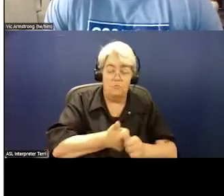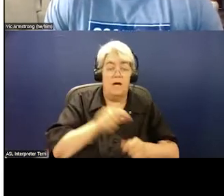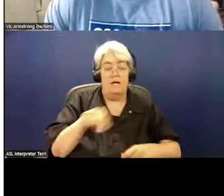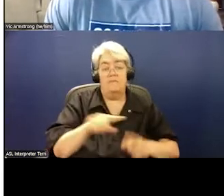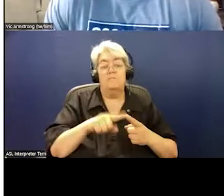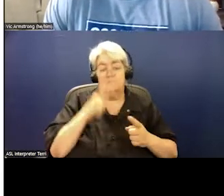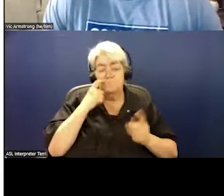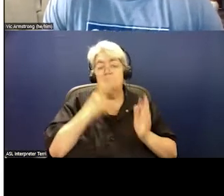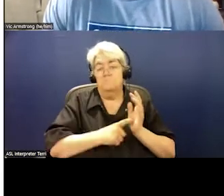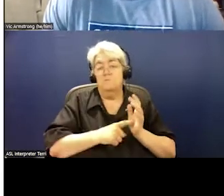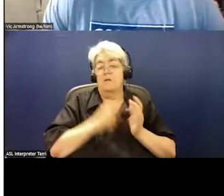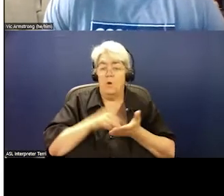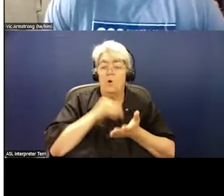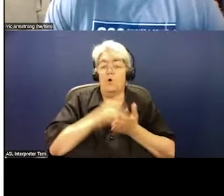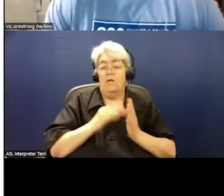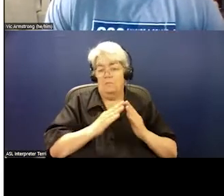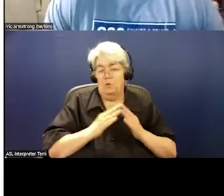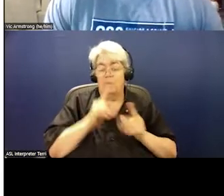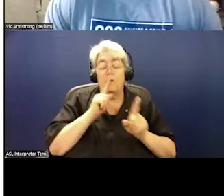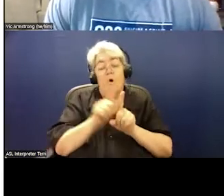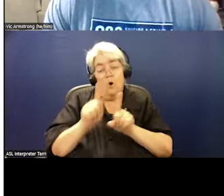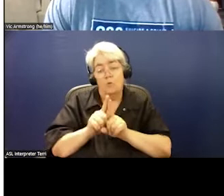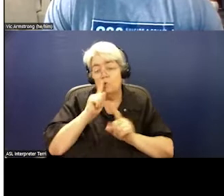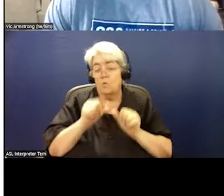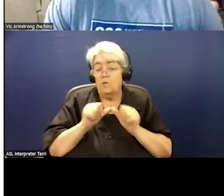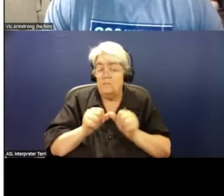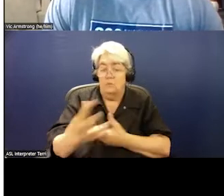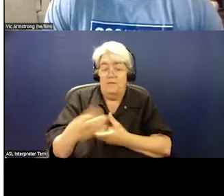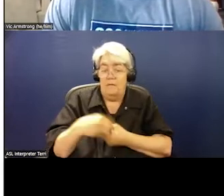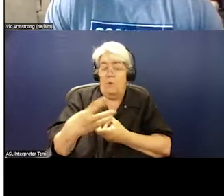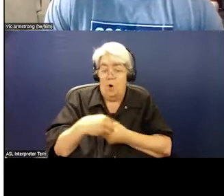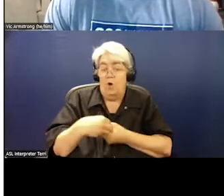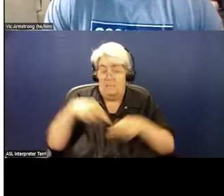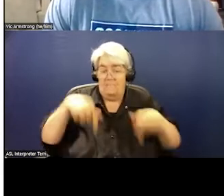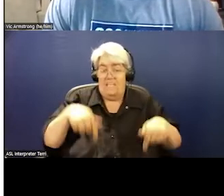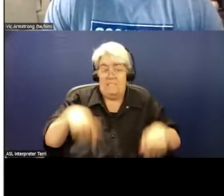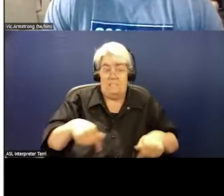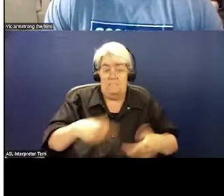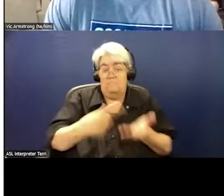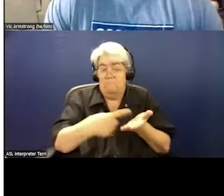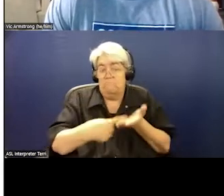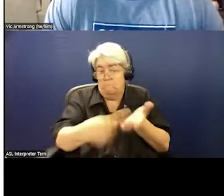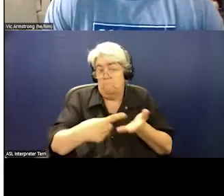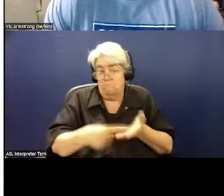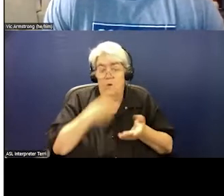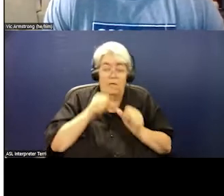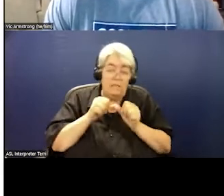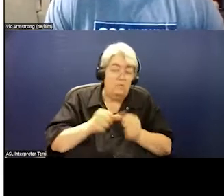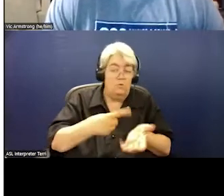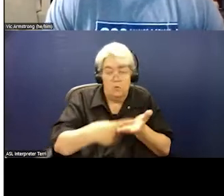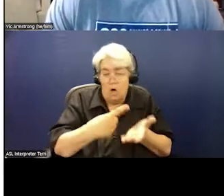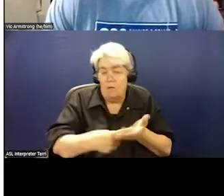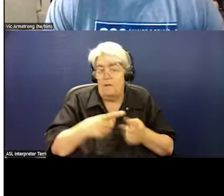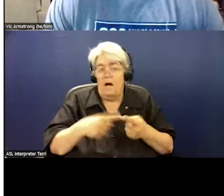out our learning community, but we also encourage you to continue to be a part of these conversations where we continue to talk about what is to